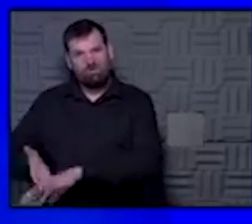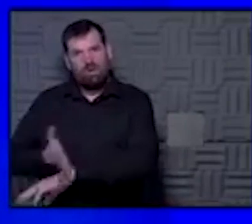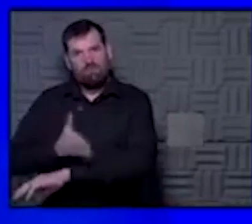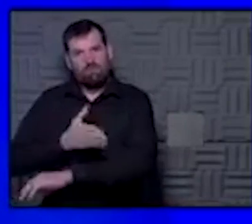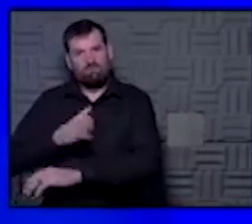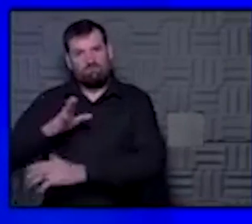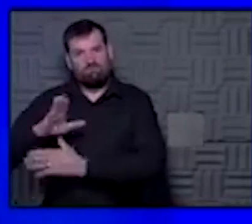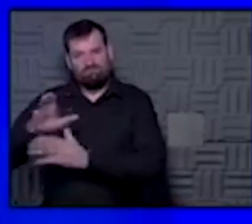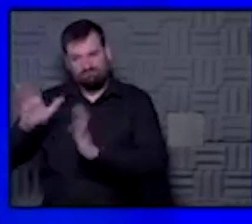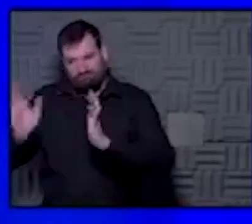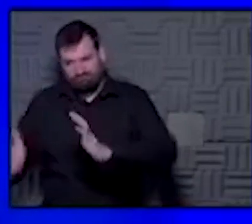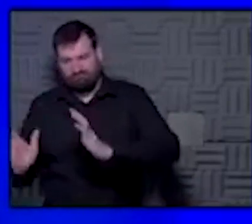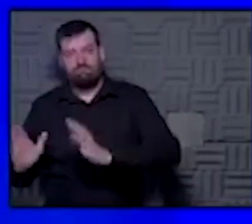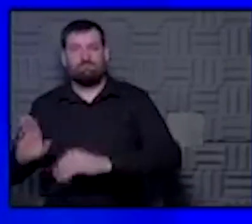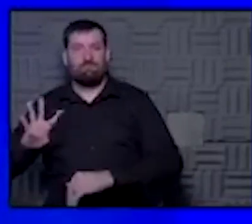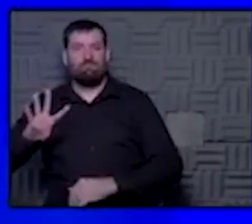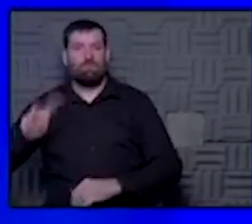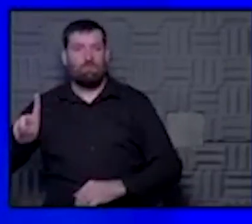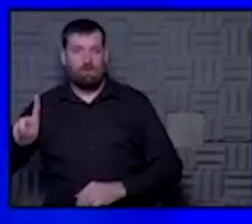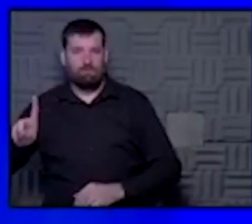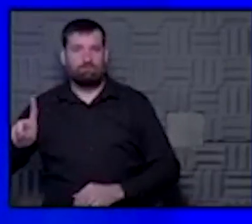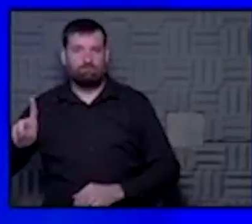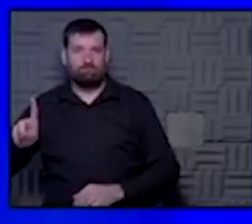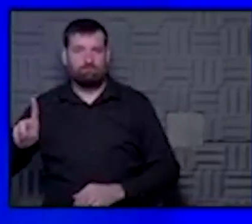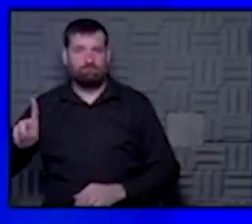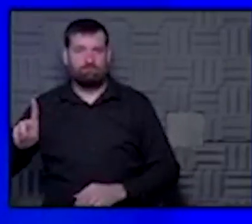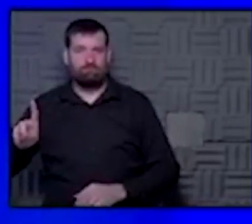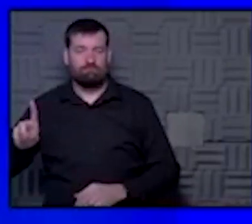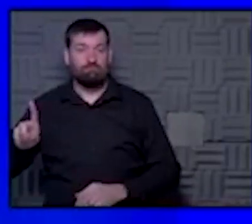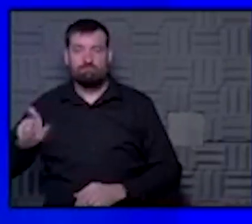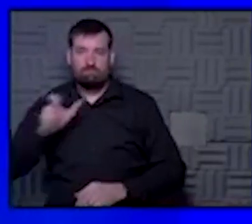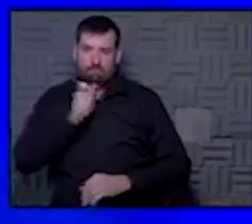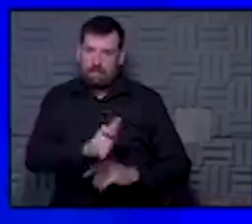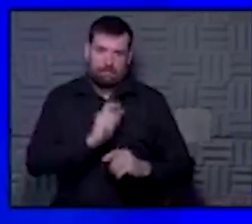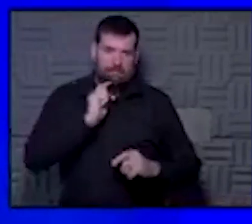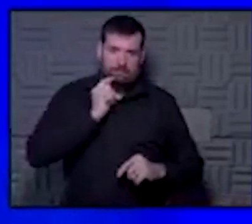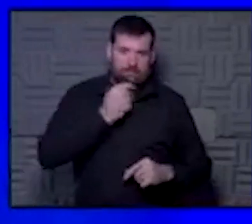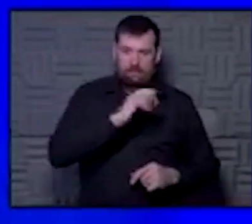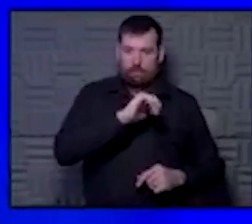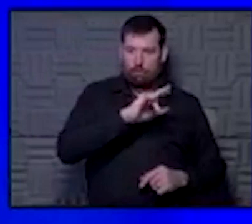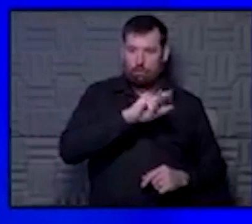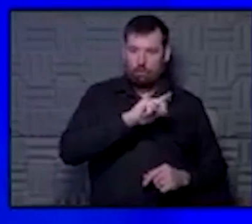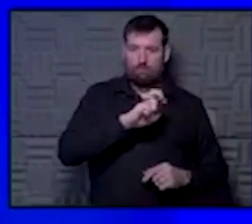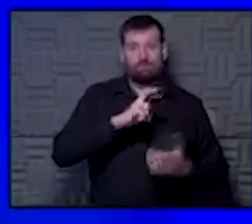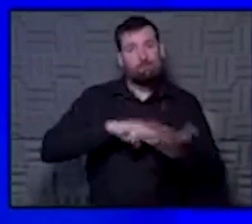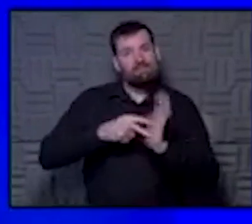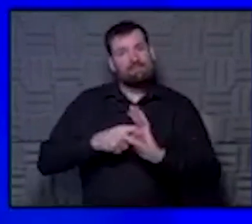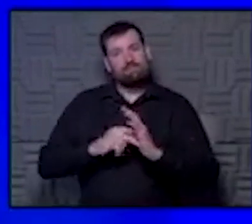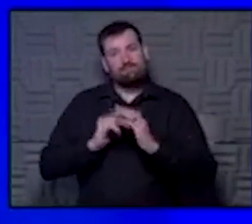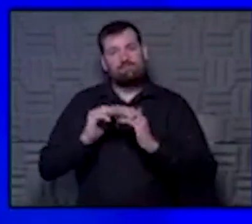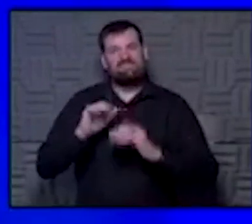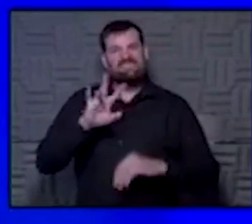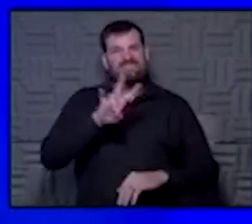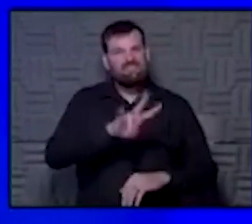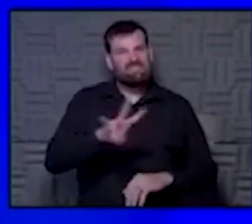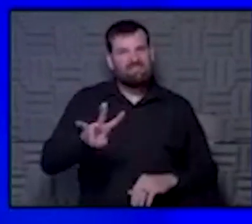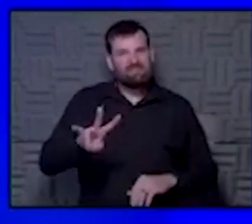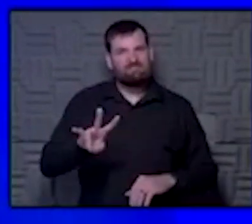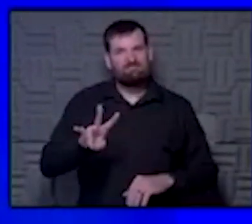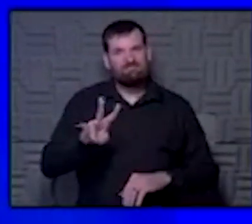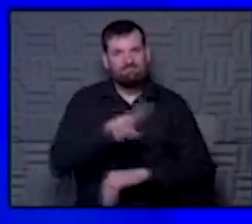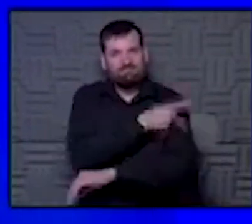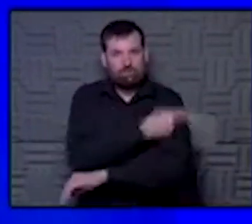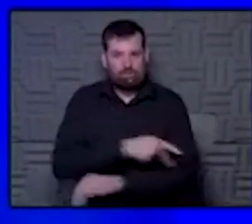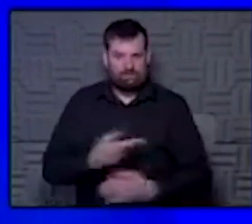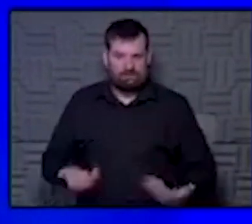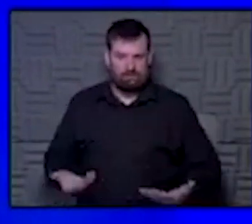in that recovery period, in that recovery phase, so not acute infection. So that's over 77 right beds. There. That's a lot of